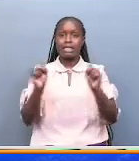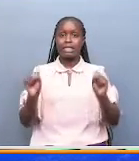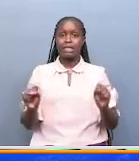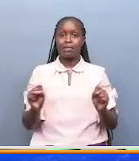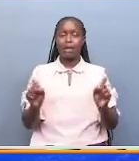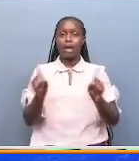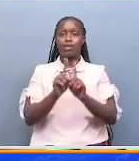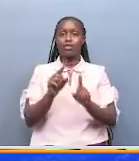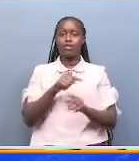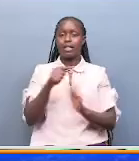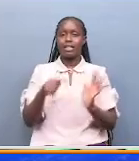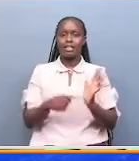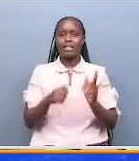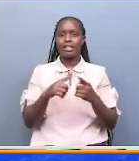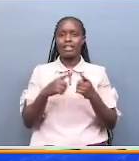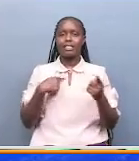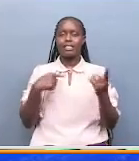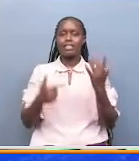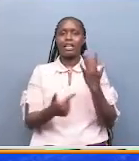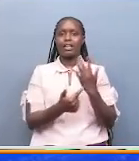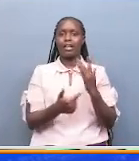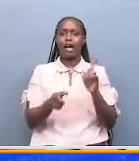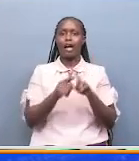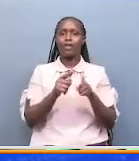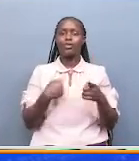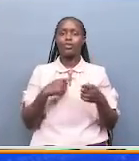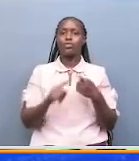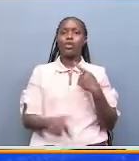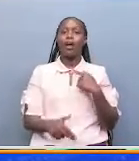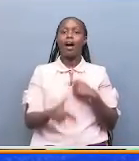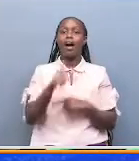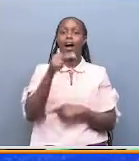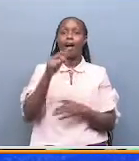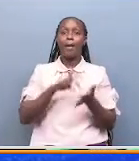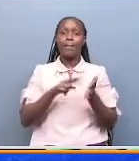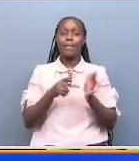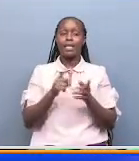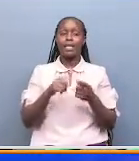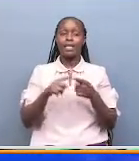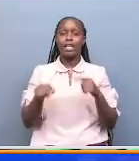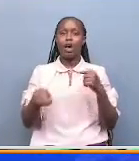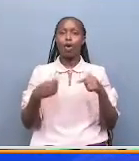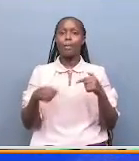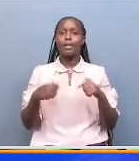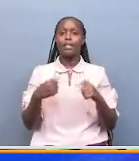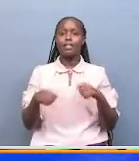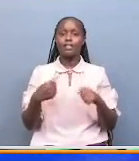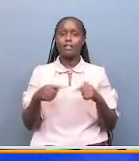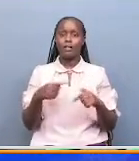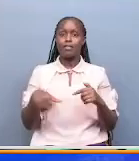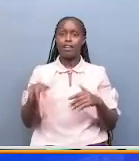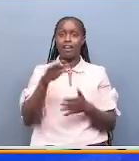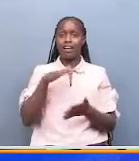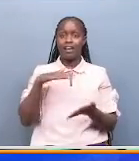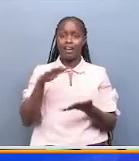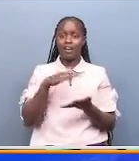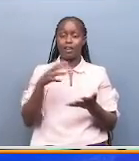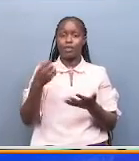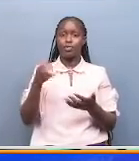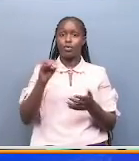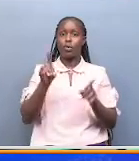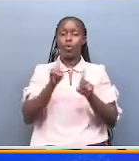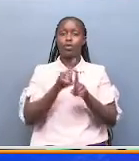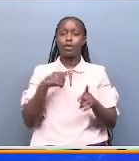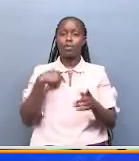is a volatile area, and the stakes are very, very high. It's a competitive area. I think this constituency is among the most competitive areas. So I'm also